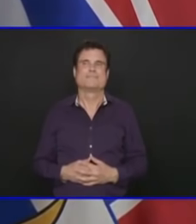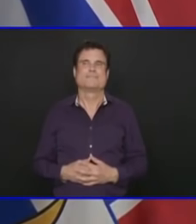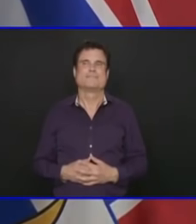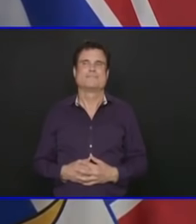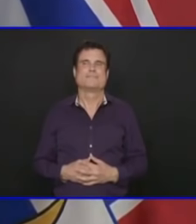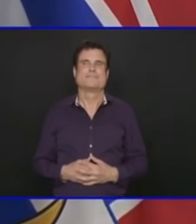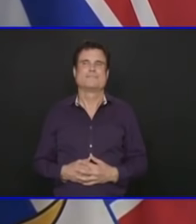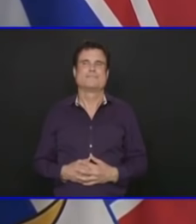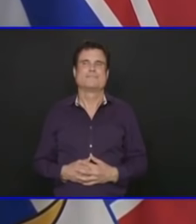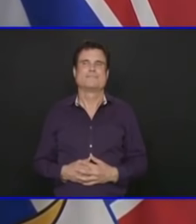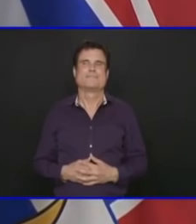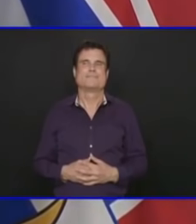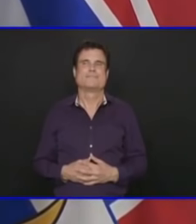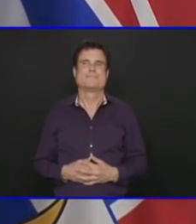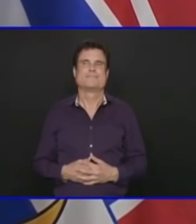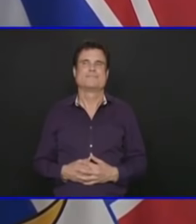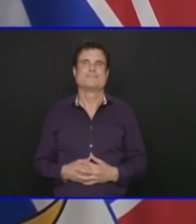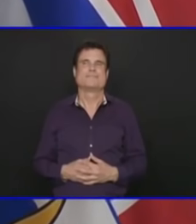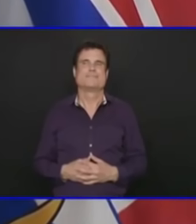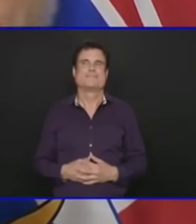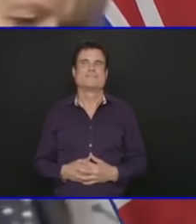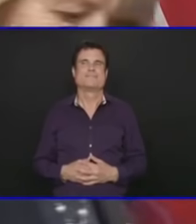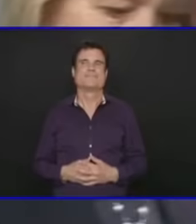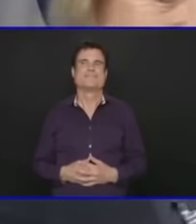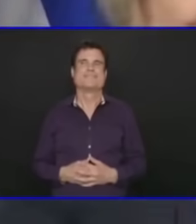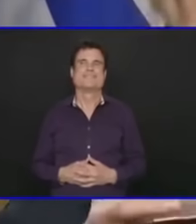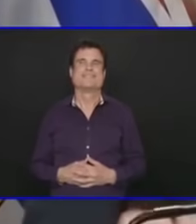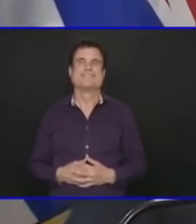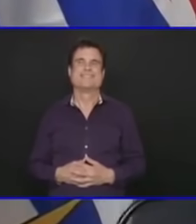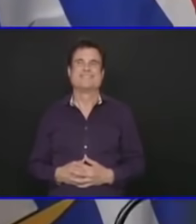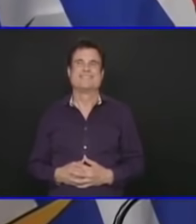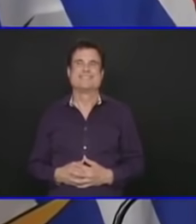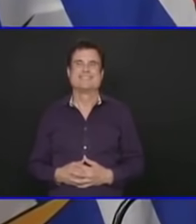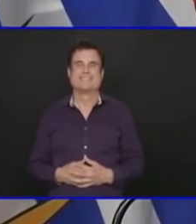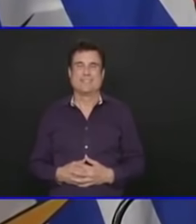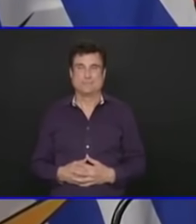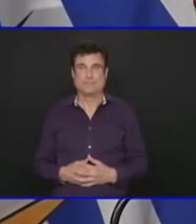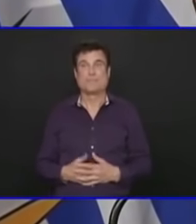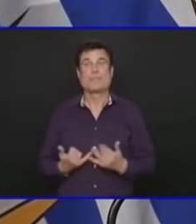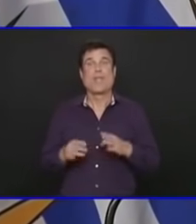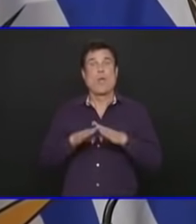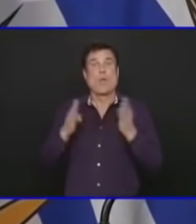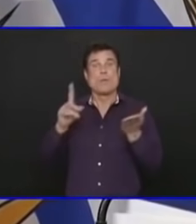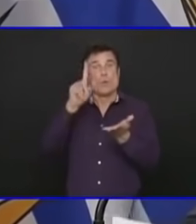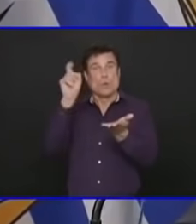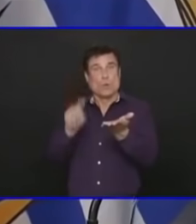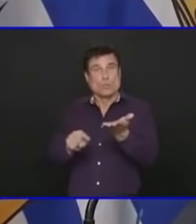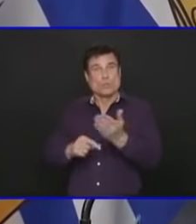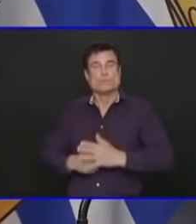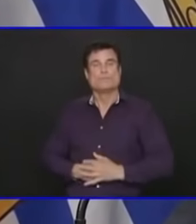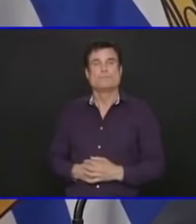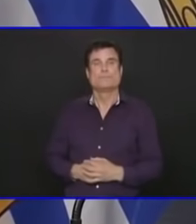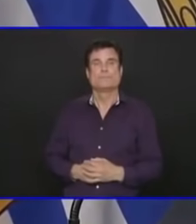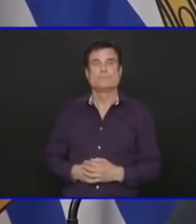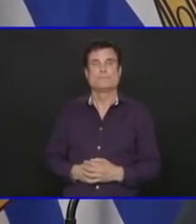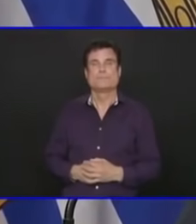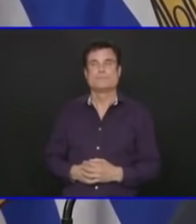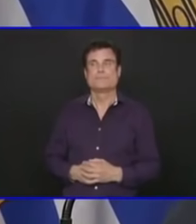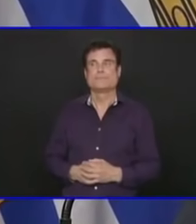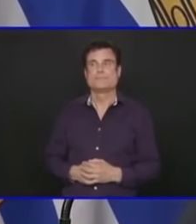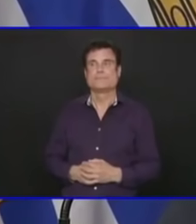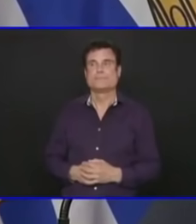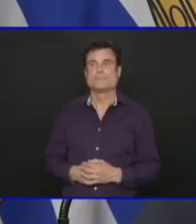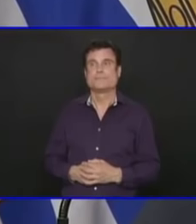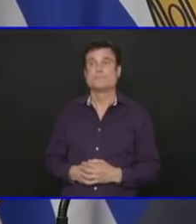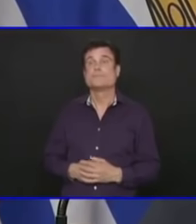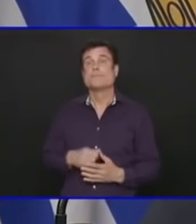questions. Thank you. Reminder to everybody on the phone, please press *1 to enter the queue. You are limited to one question.